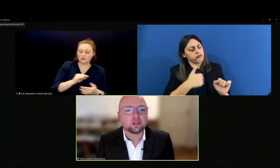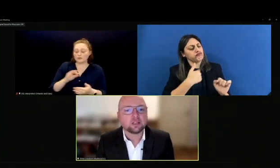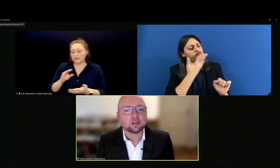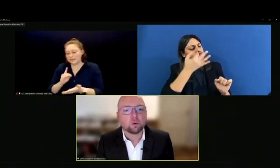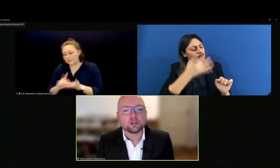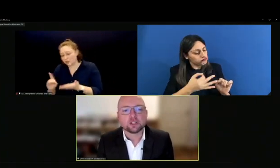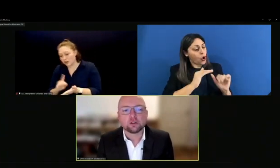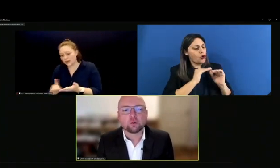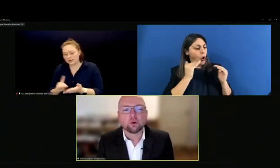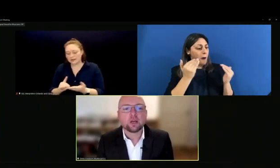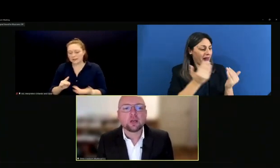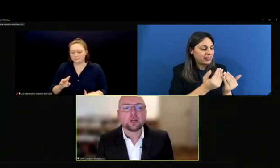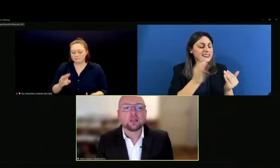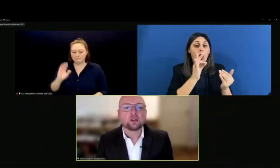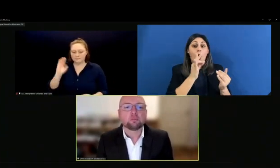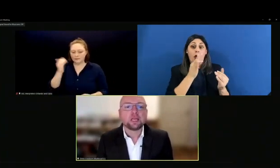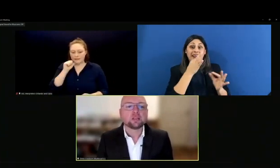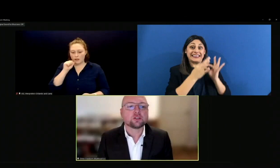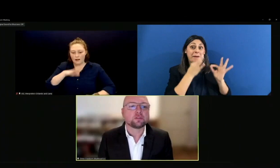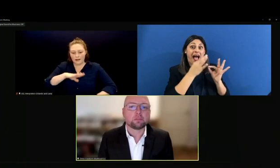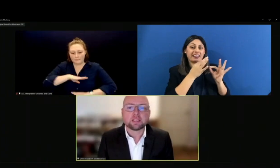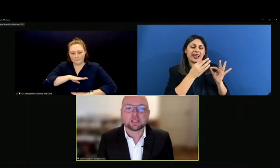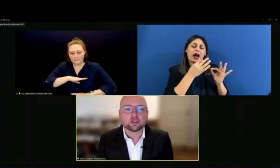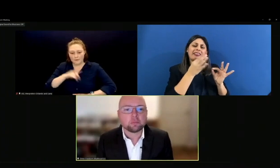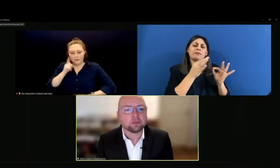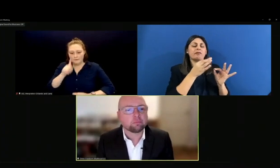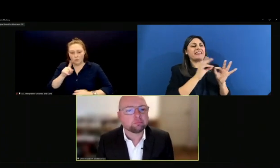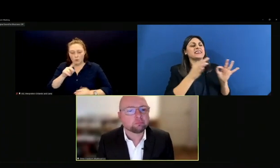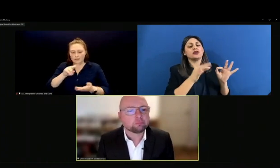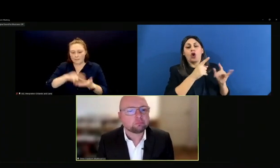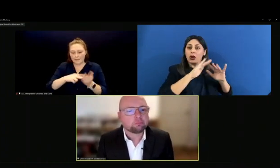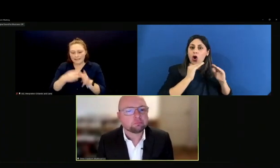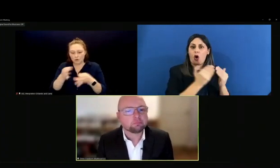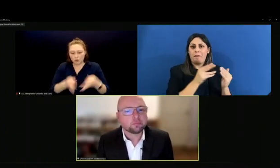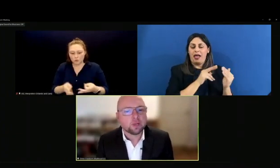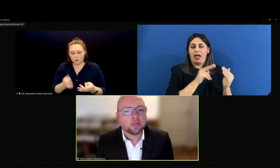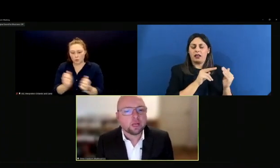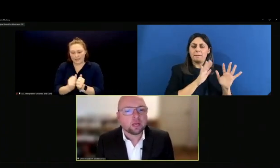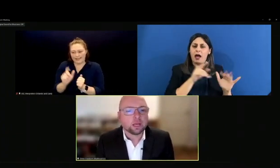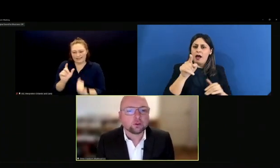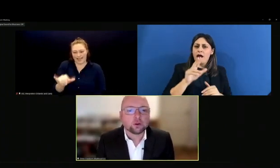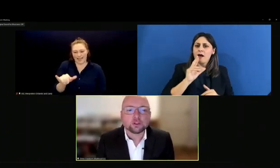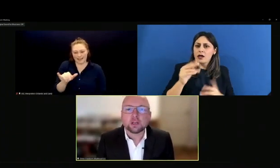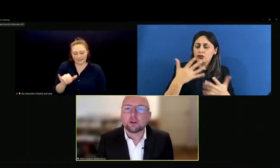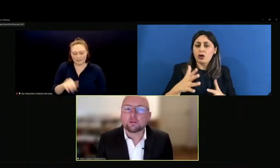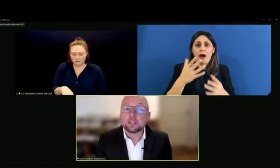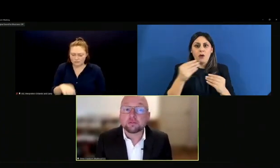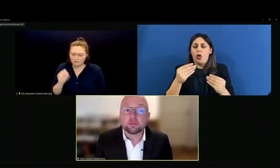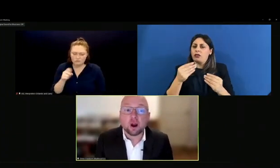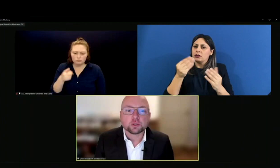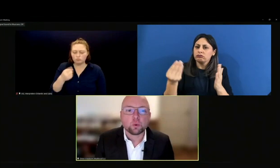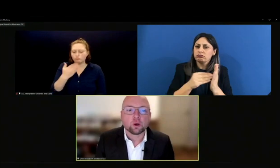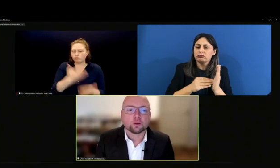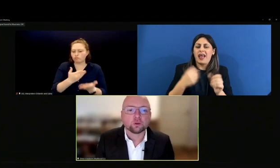completeness in the quantity or in the completeness of the semantic description. And although you cite a lot of